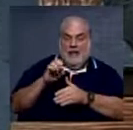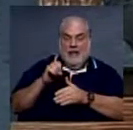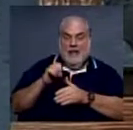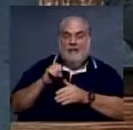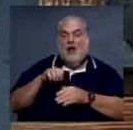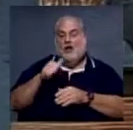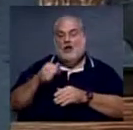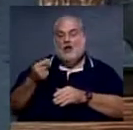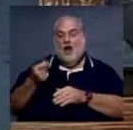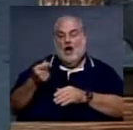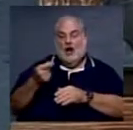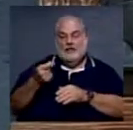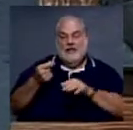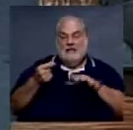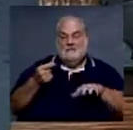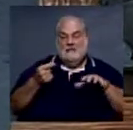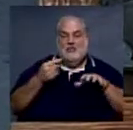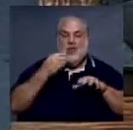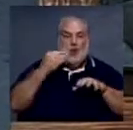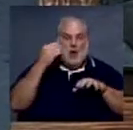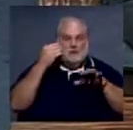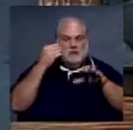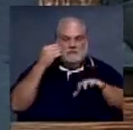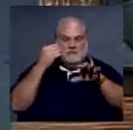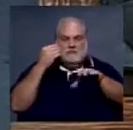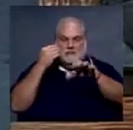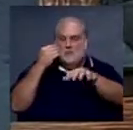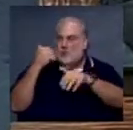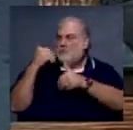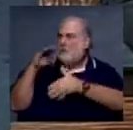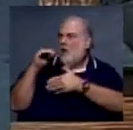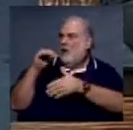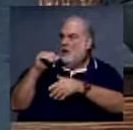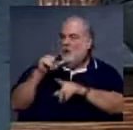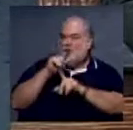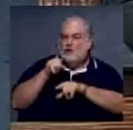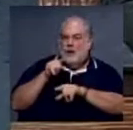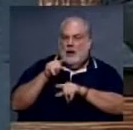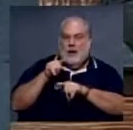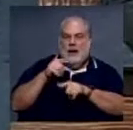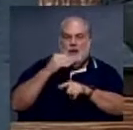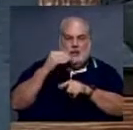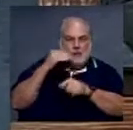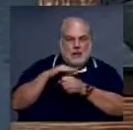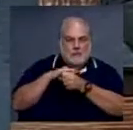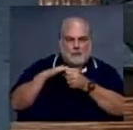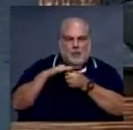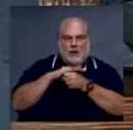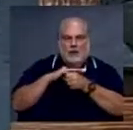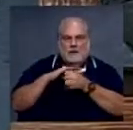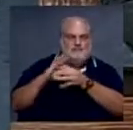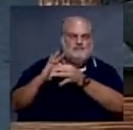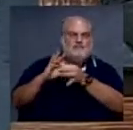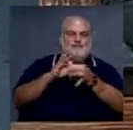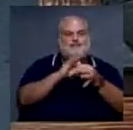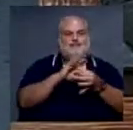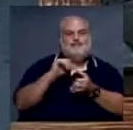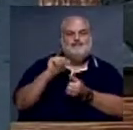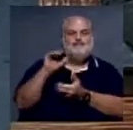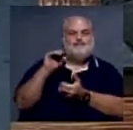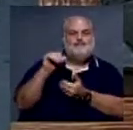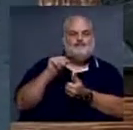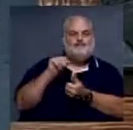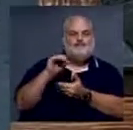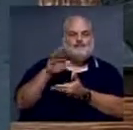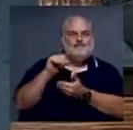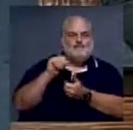in the south side of the area would then start barking in turn, and it would start a neighborhood chorus. He stated that